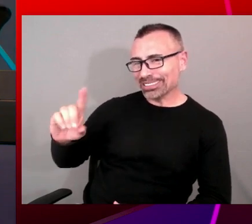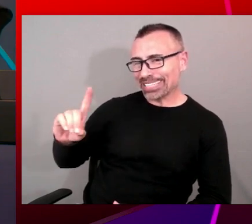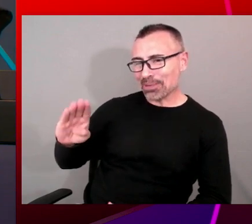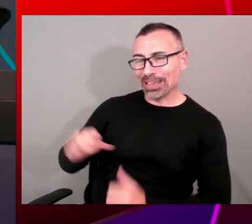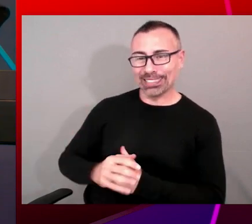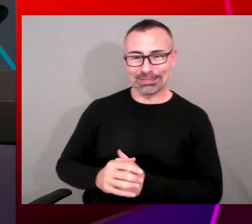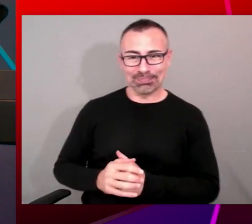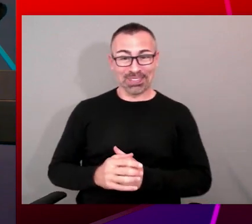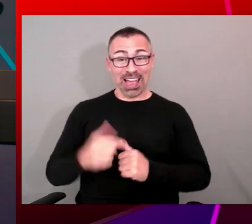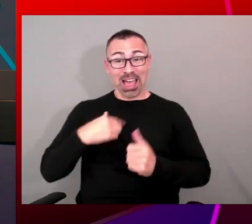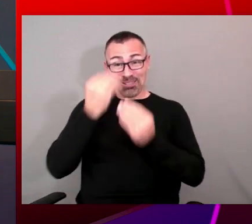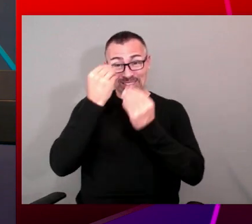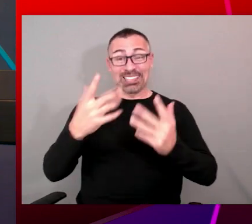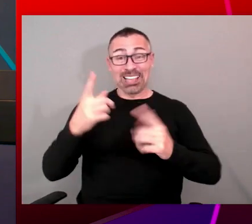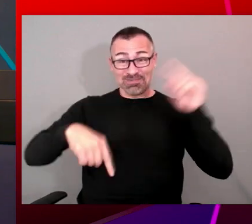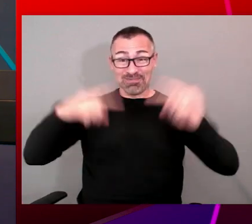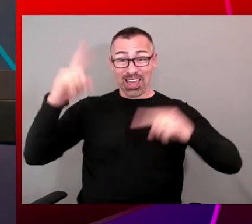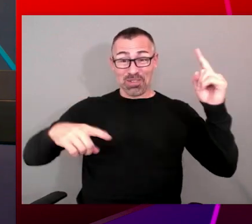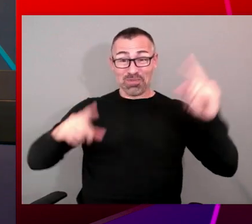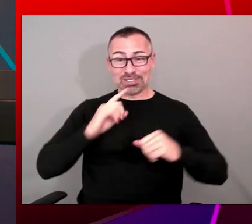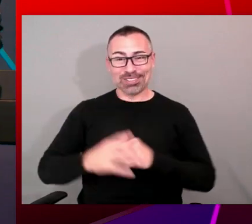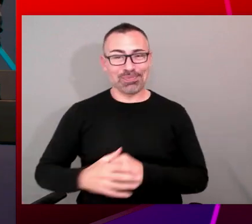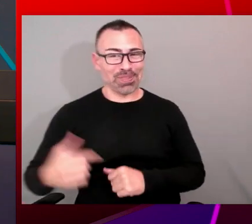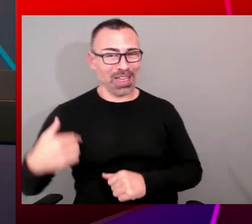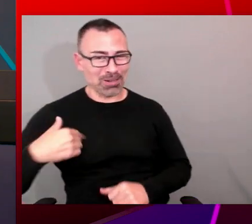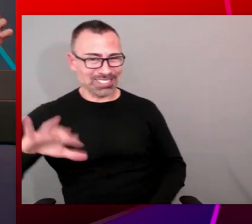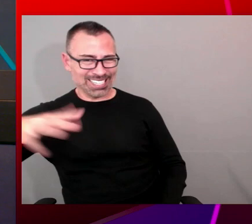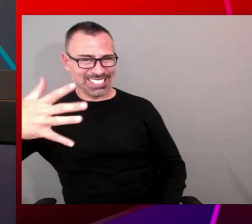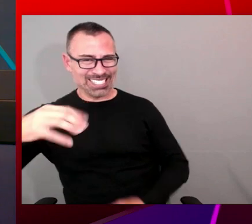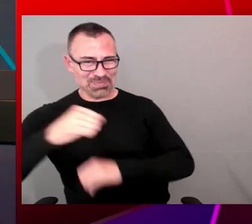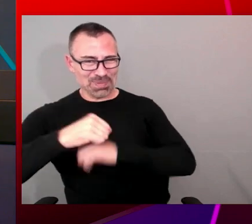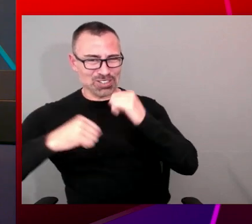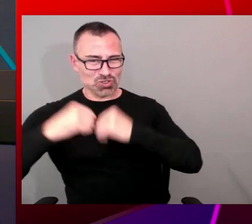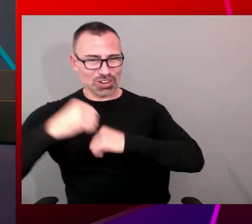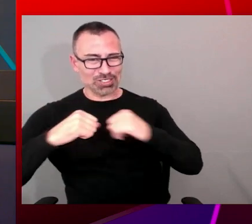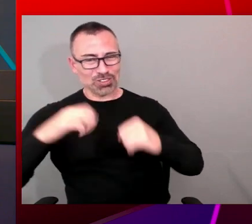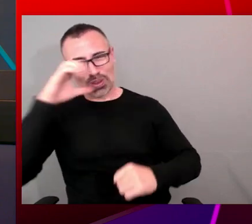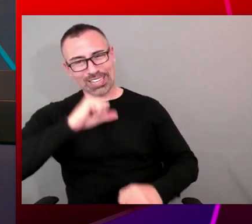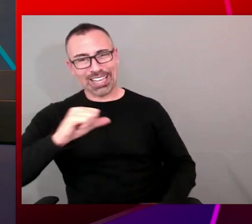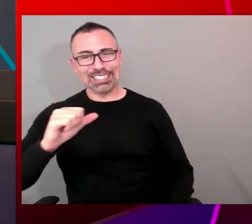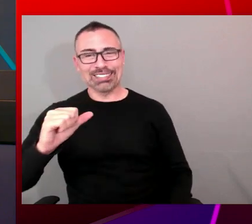go with semi-structured, so I guess NoSQL is probably the right answer. Semi-structured is right.